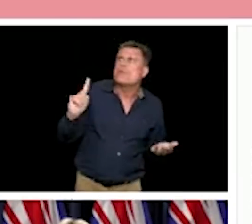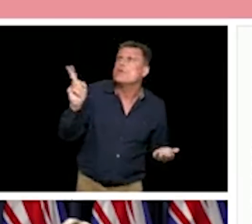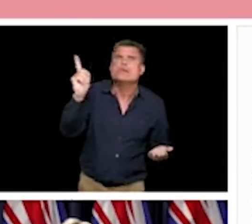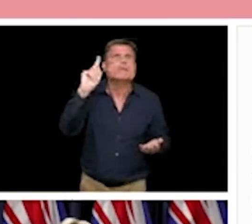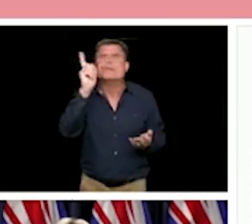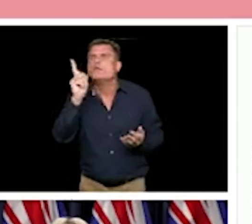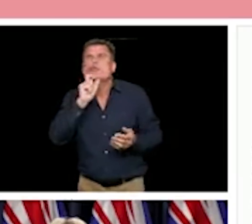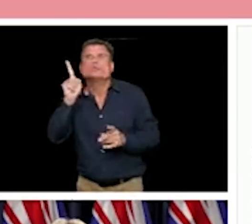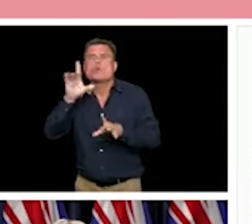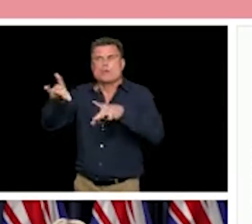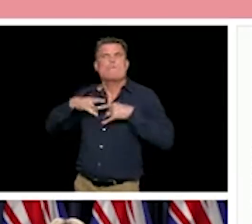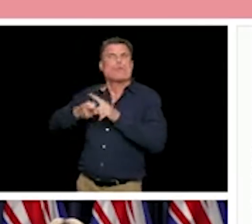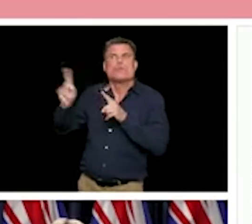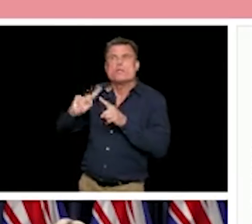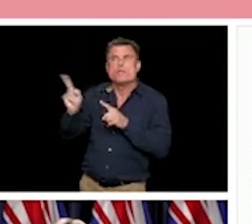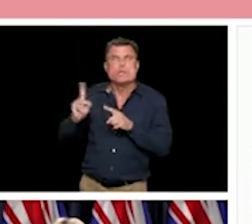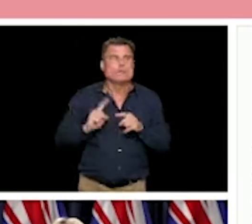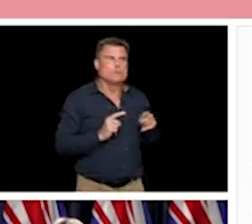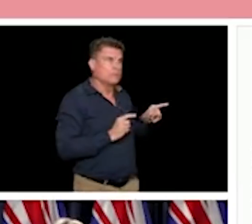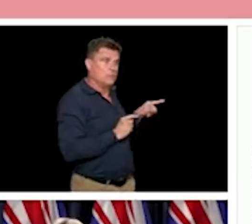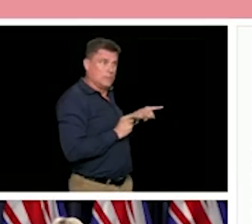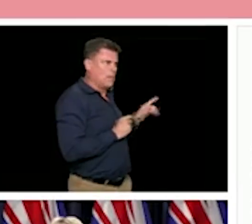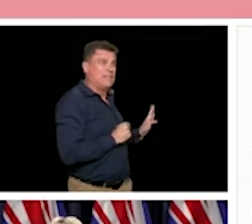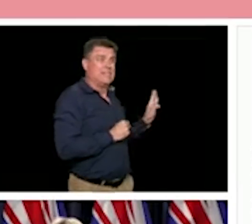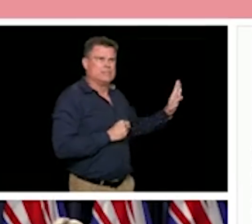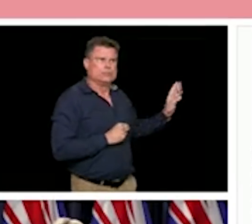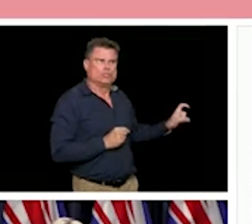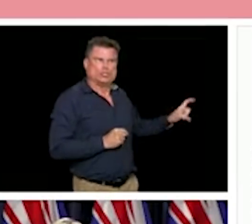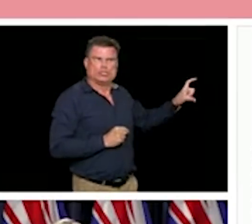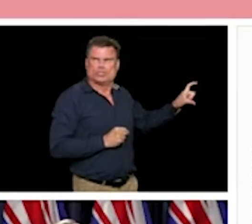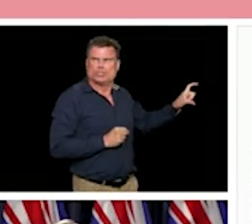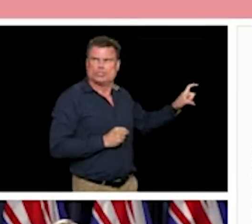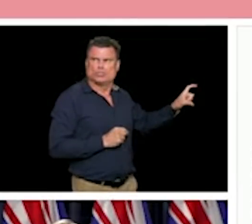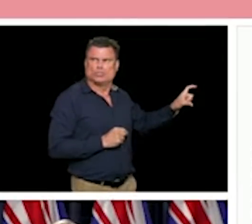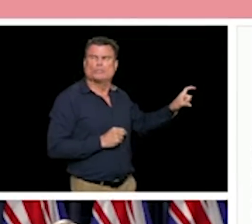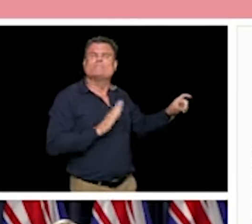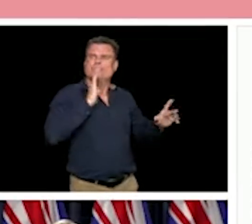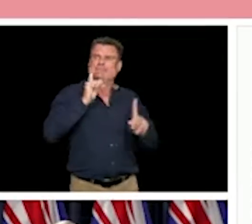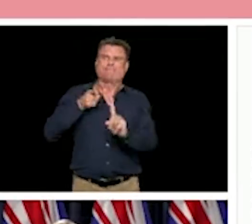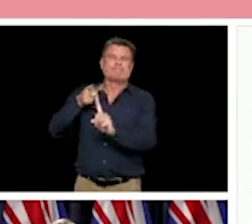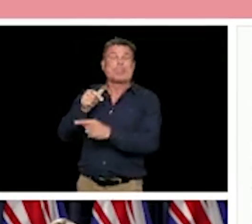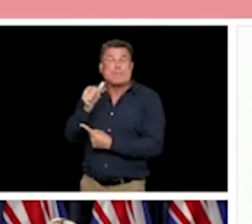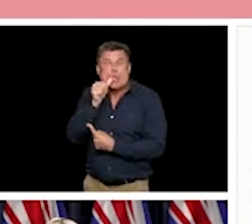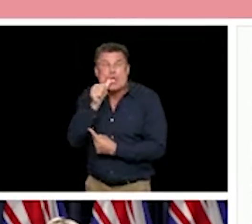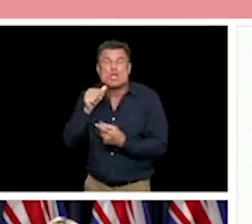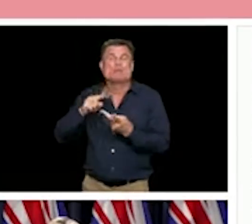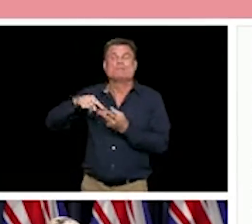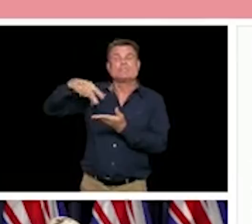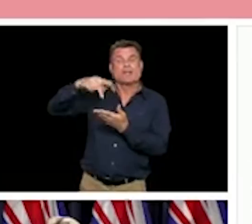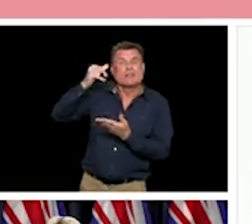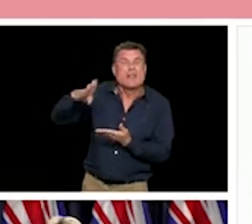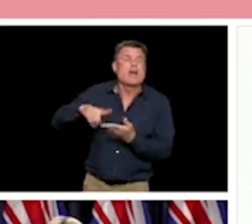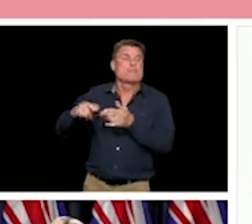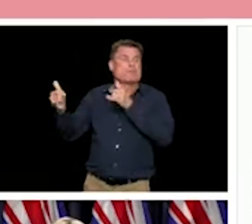exposure really refers to places like bars and clubs and parties and social events that we know have been an